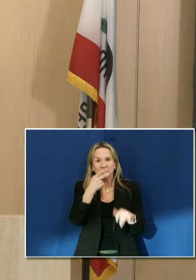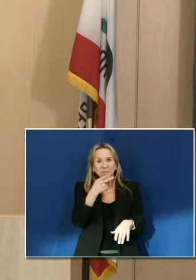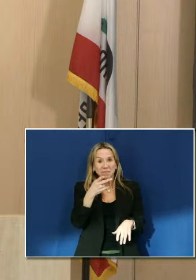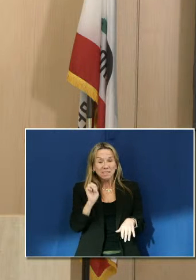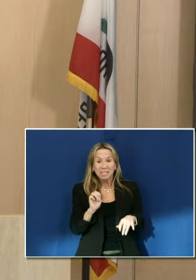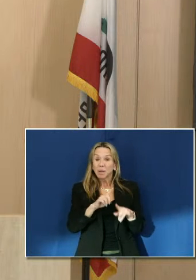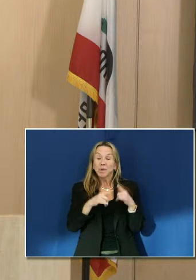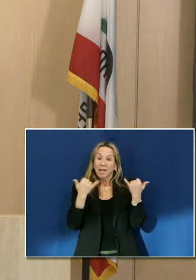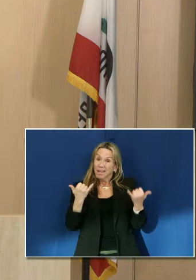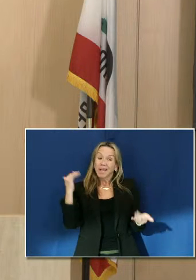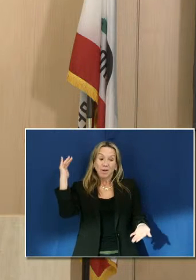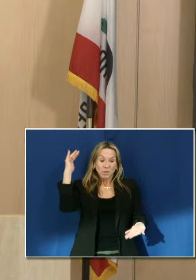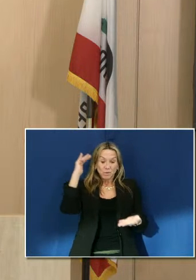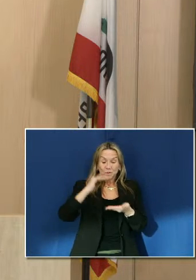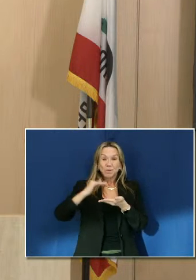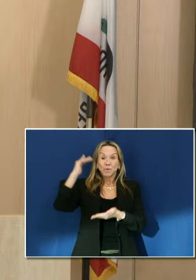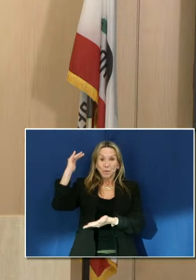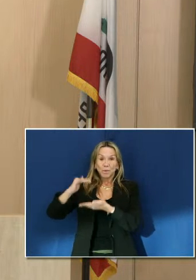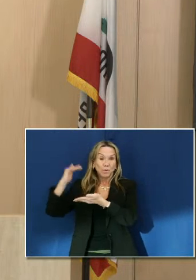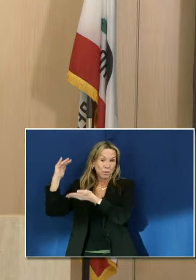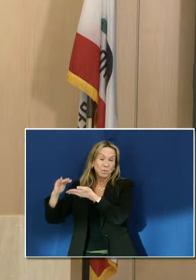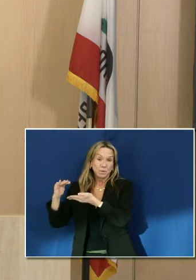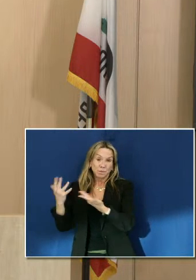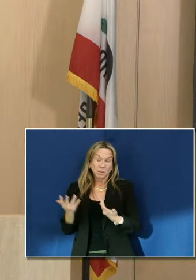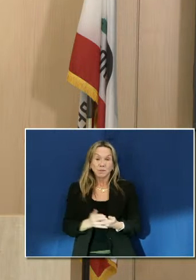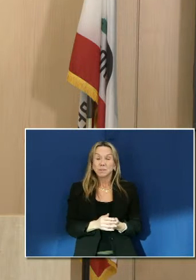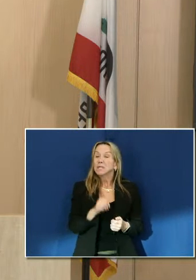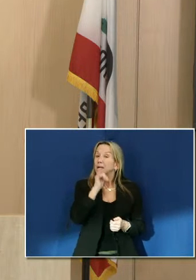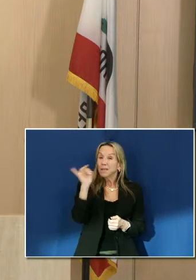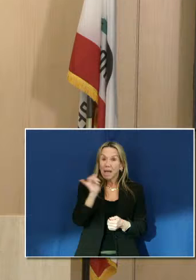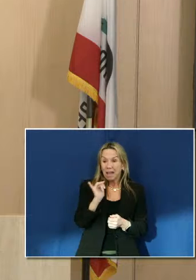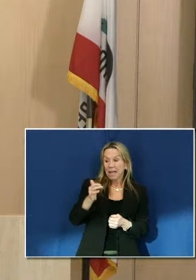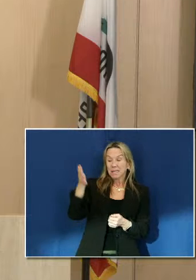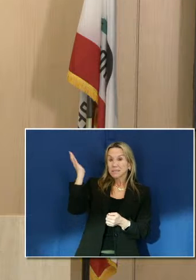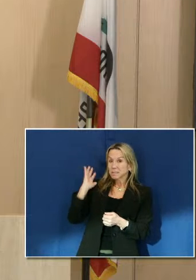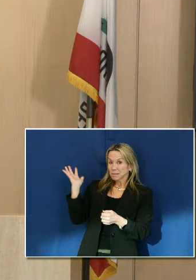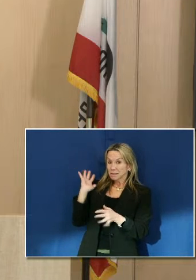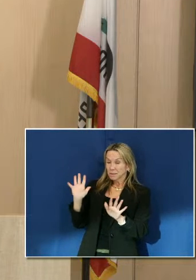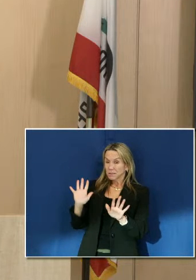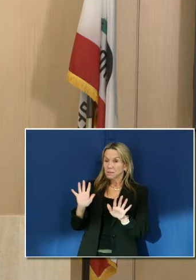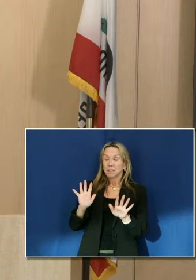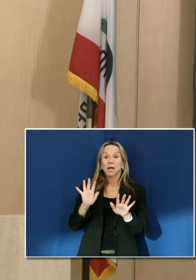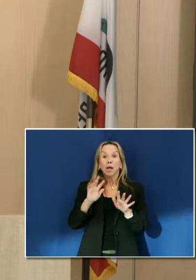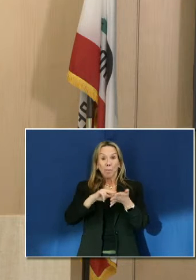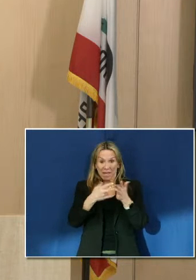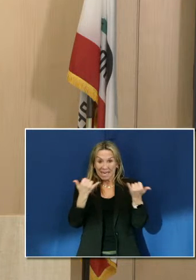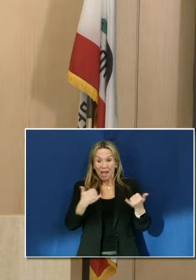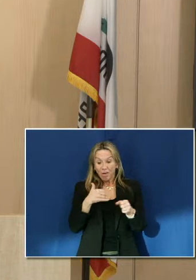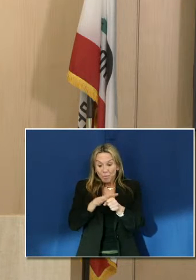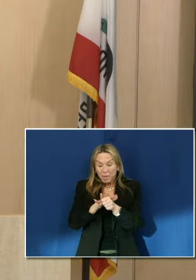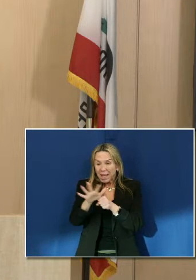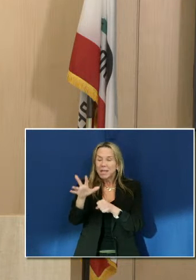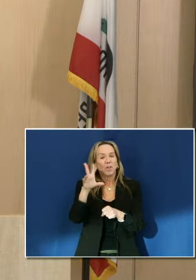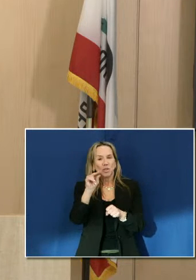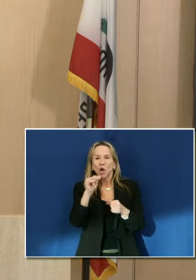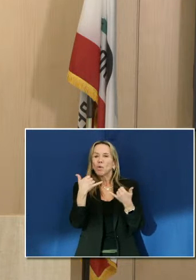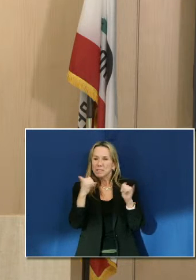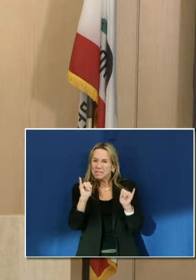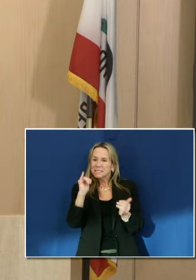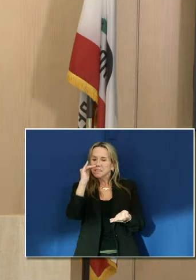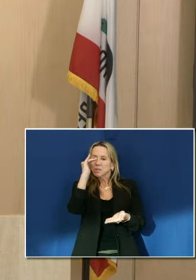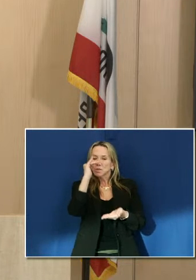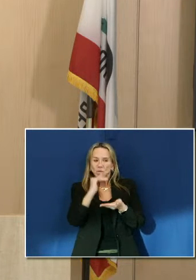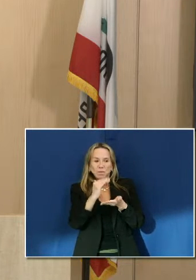across San Diego County hospitals that you were hearing months ago. It's not that they're plentiful. There are in short supply in